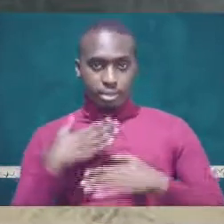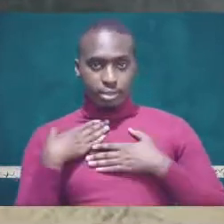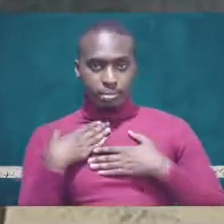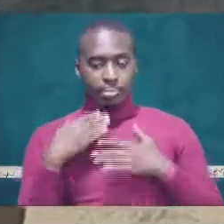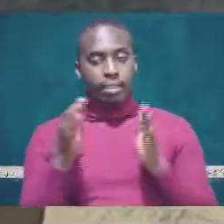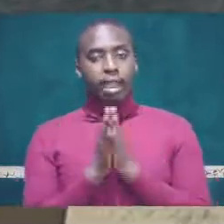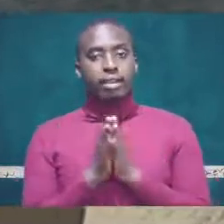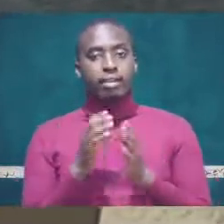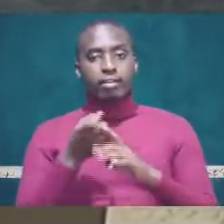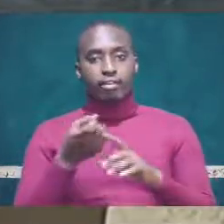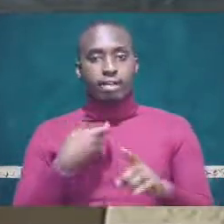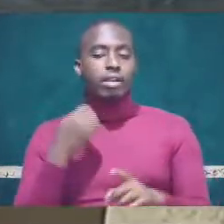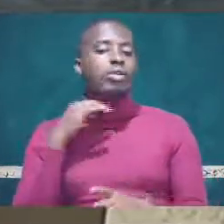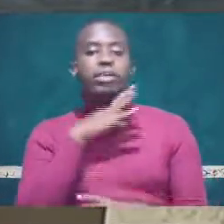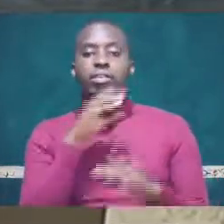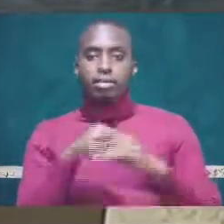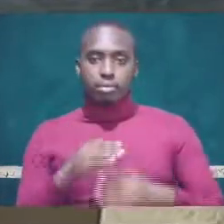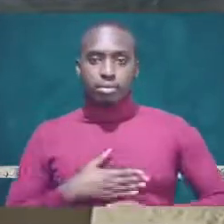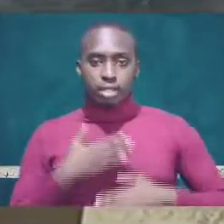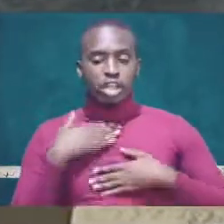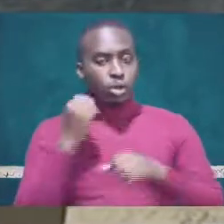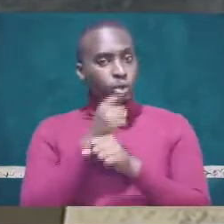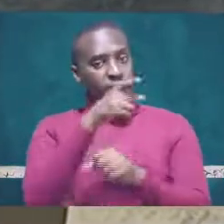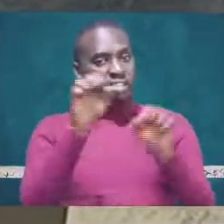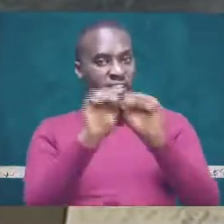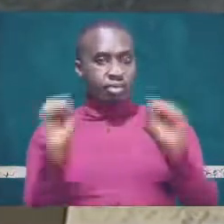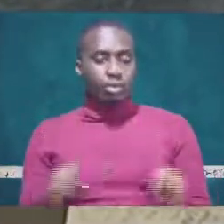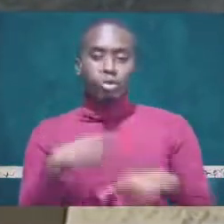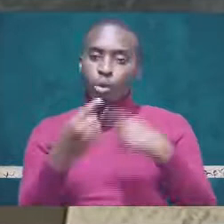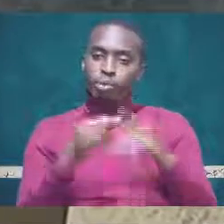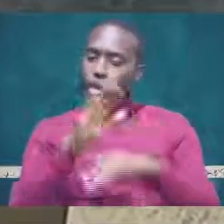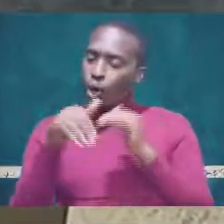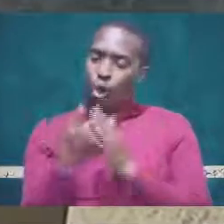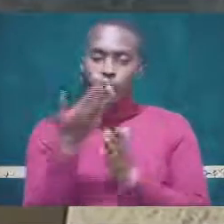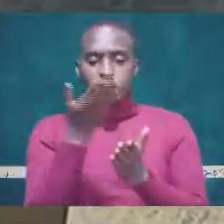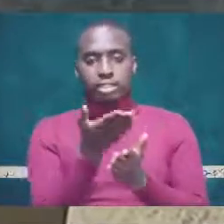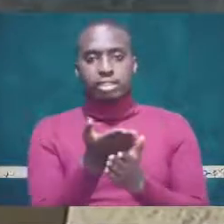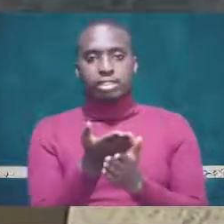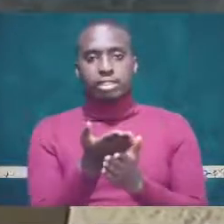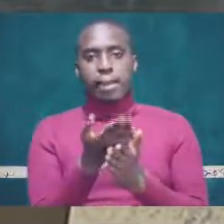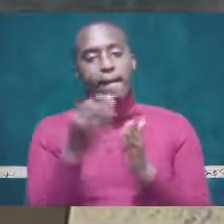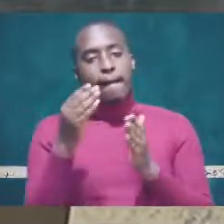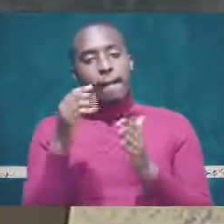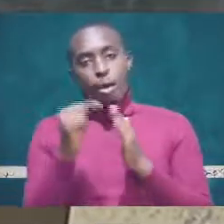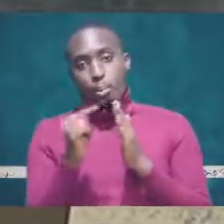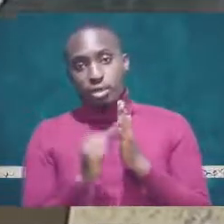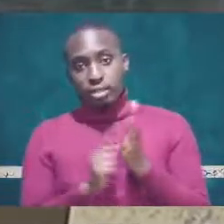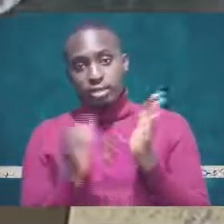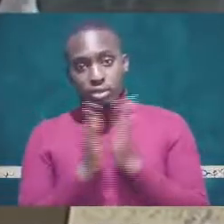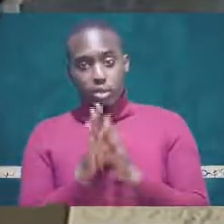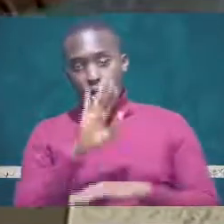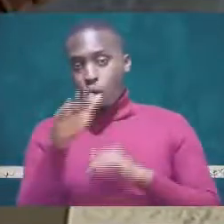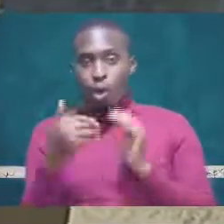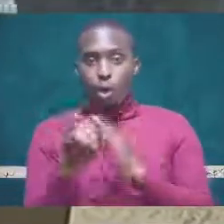Removing waste product from the body is also done by the lymphatic system. So we're going to go through all these on the major components, the organs